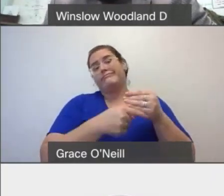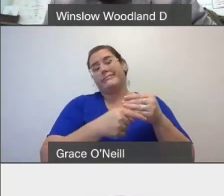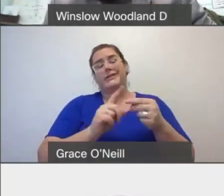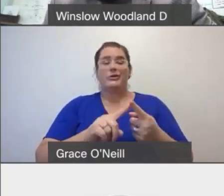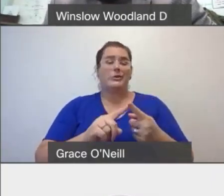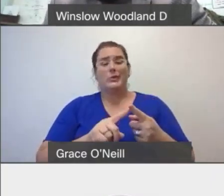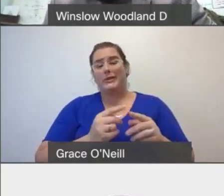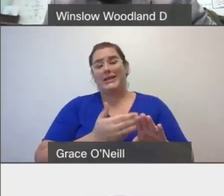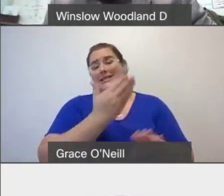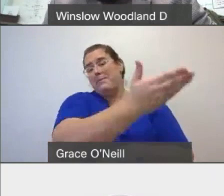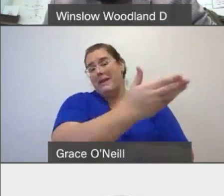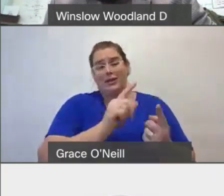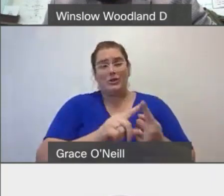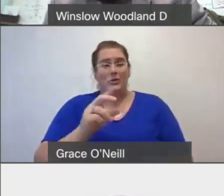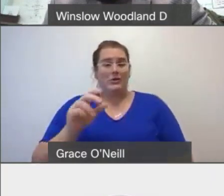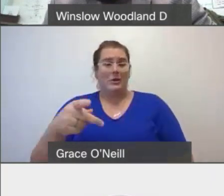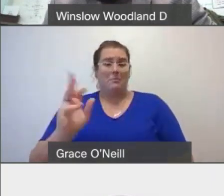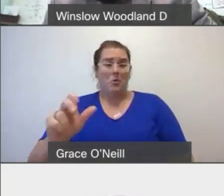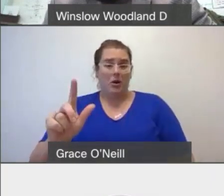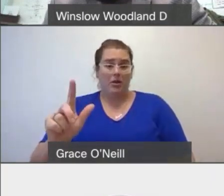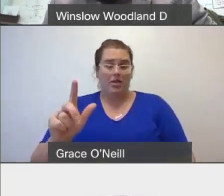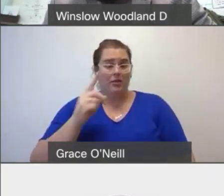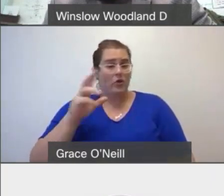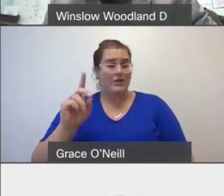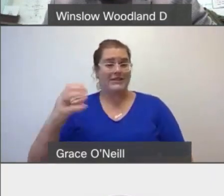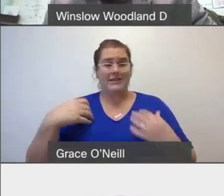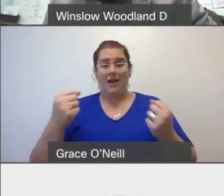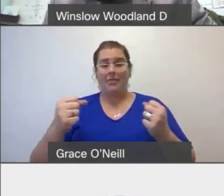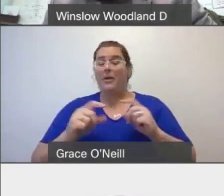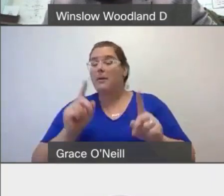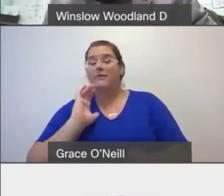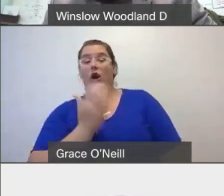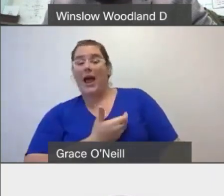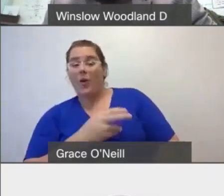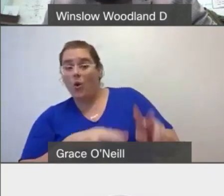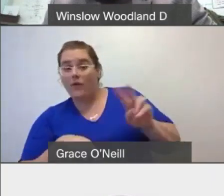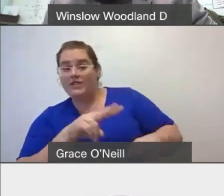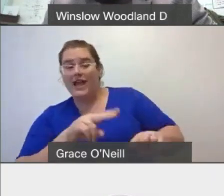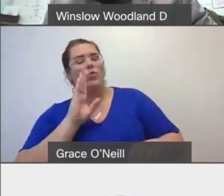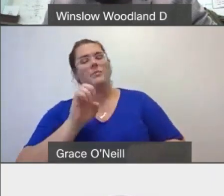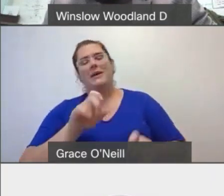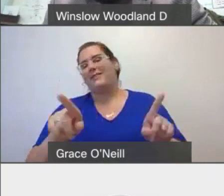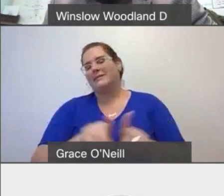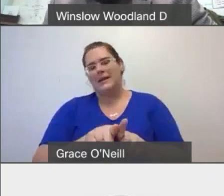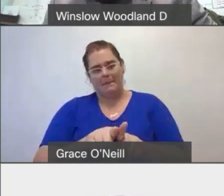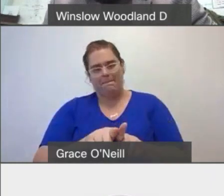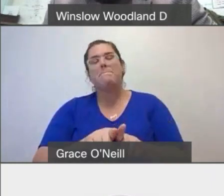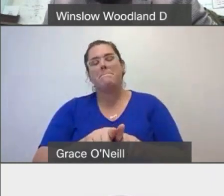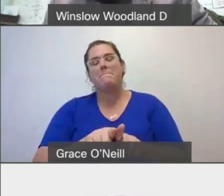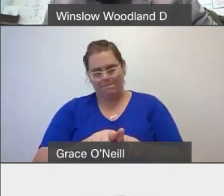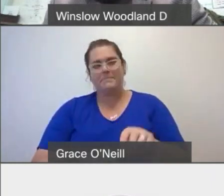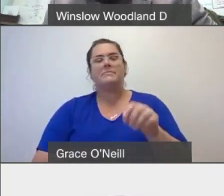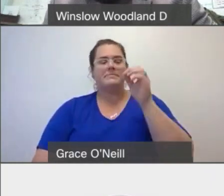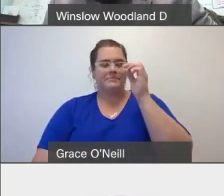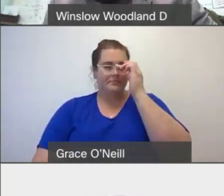portal. But in terms of the oversight that we provide, it will be the same oversight in terms of people who